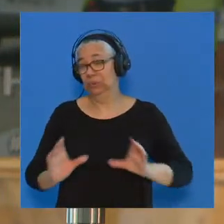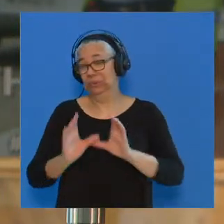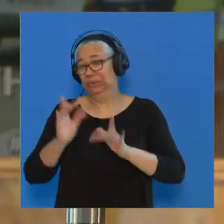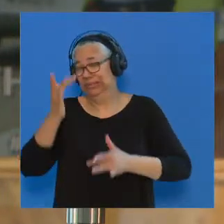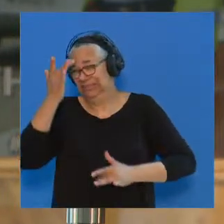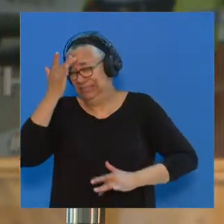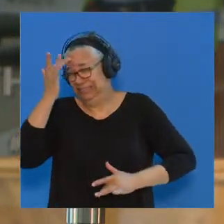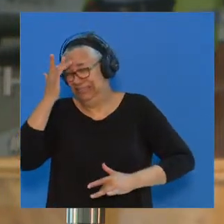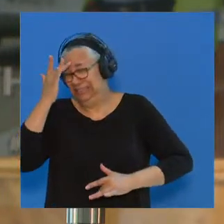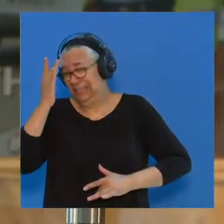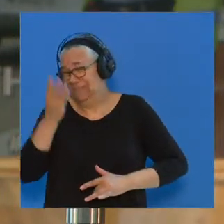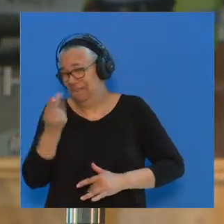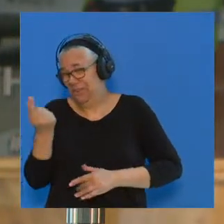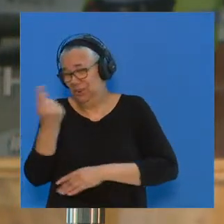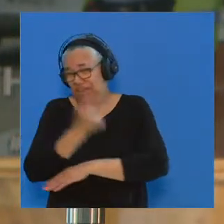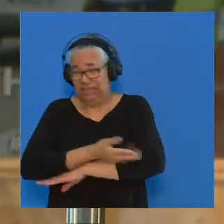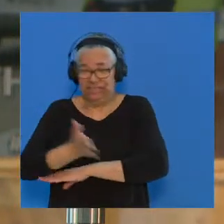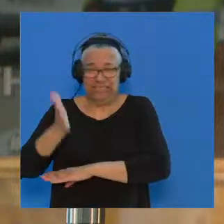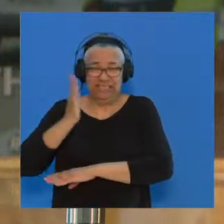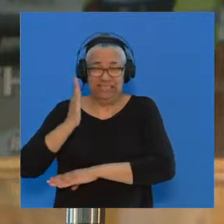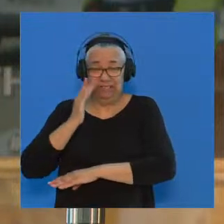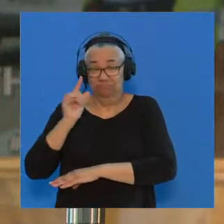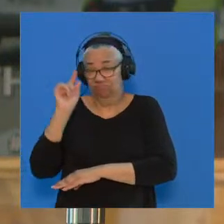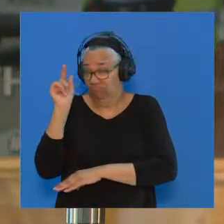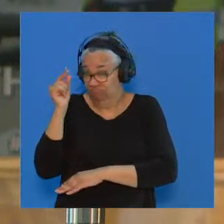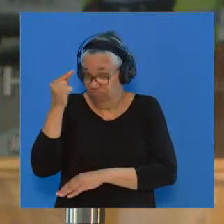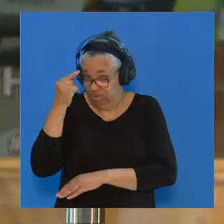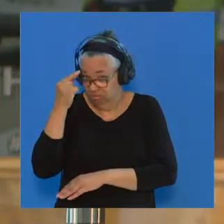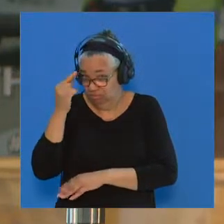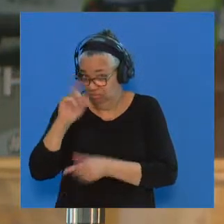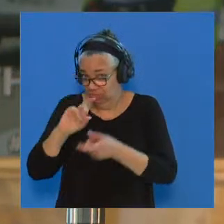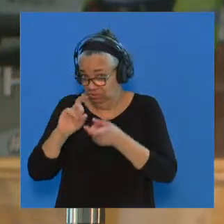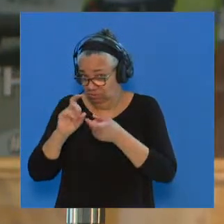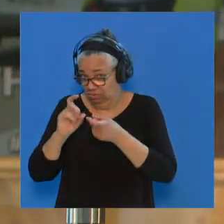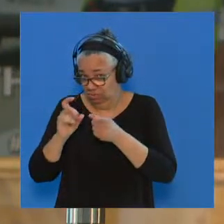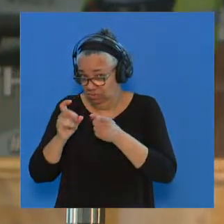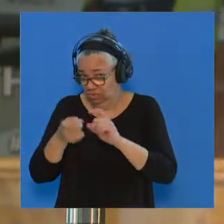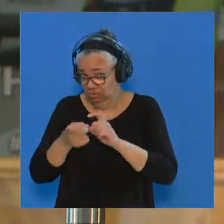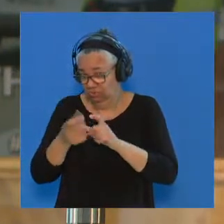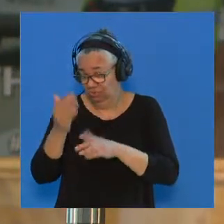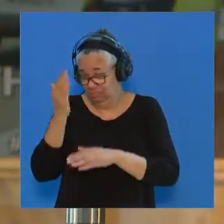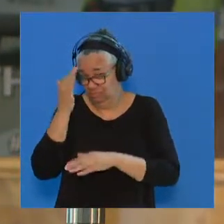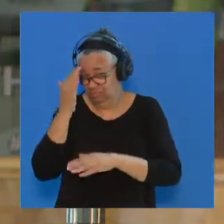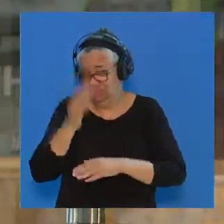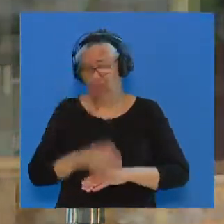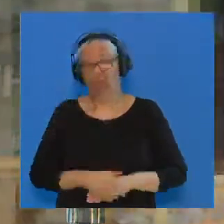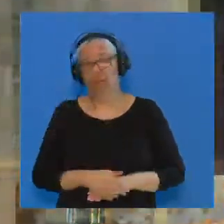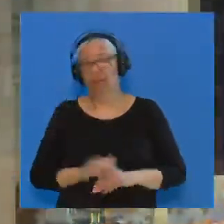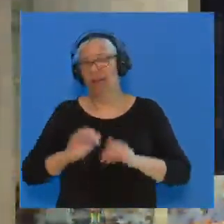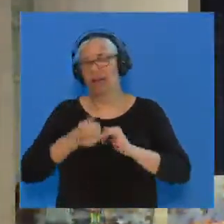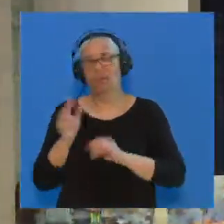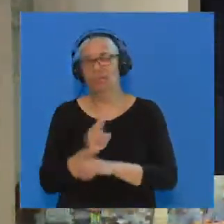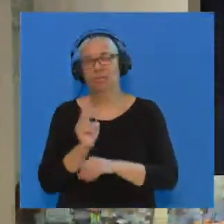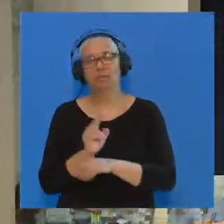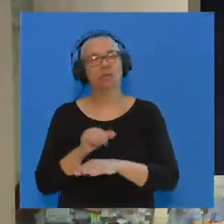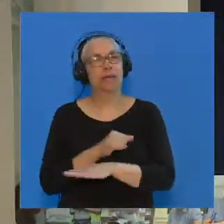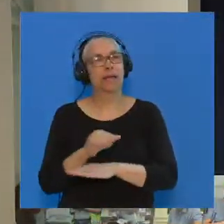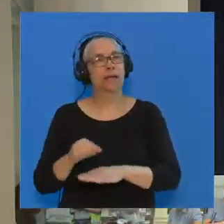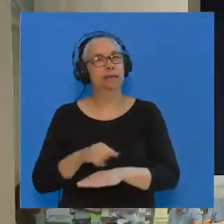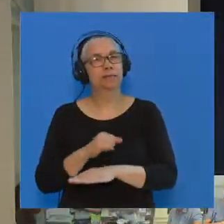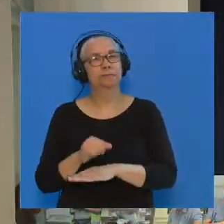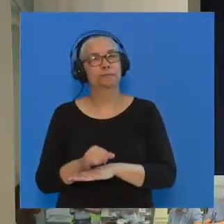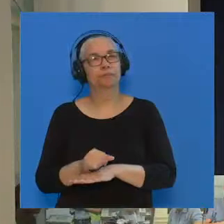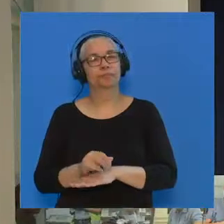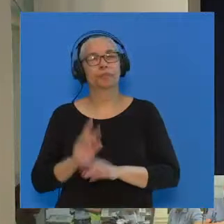the government's position on how much of that we get in and how much we use on the island?